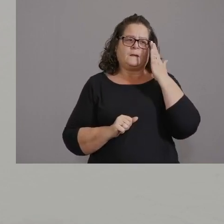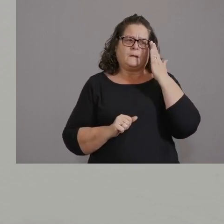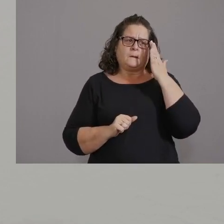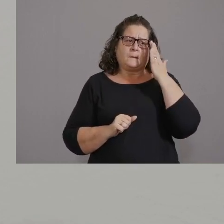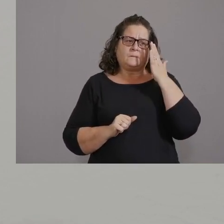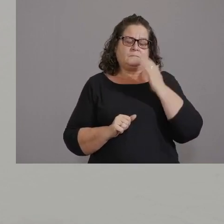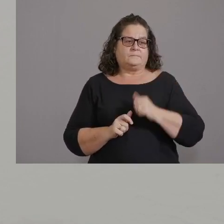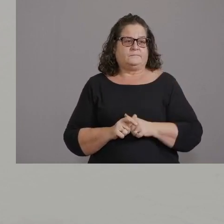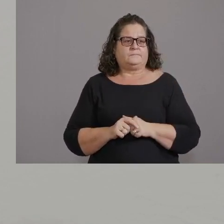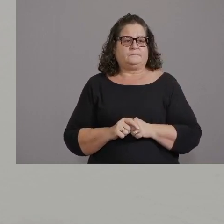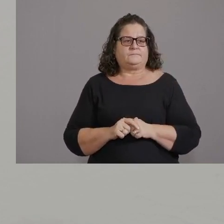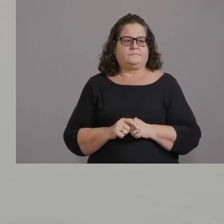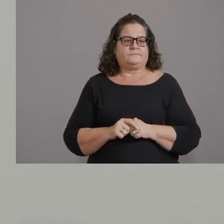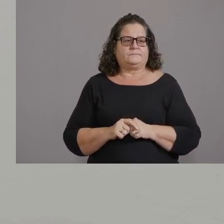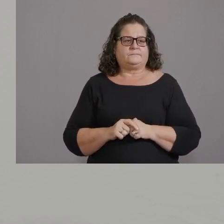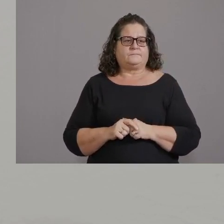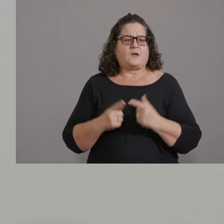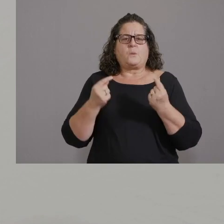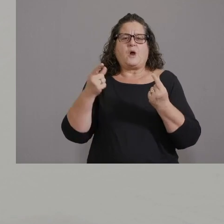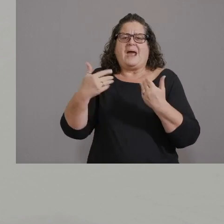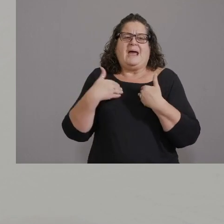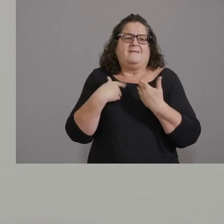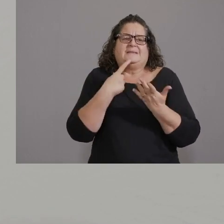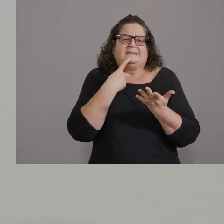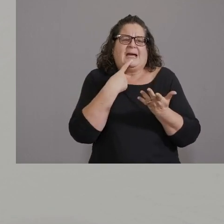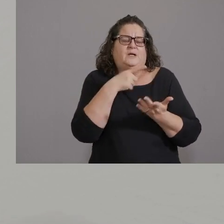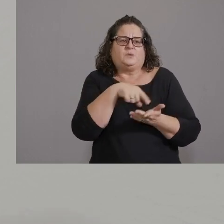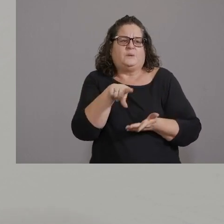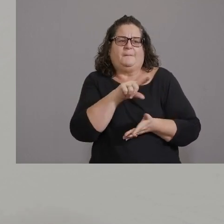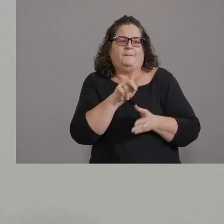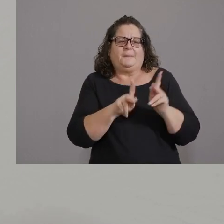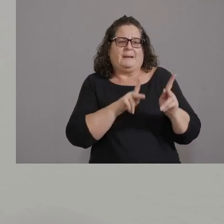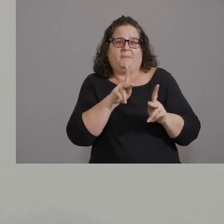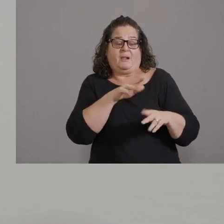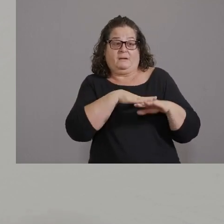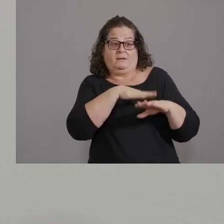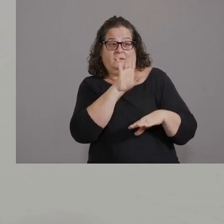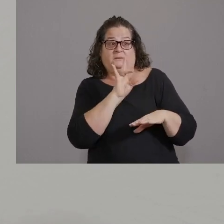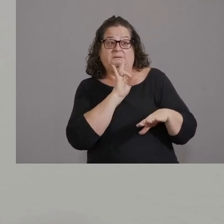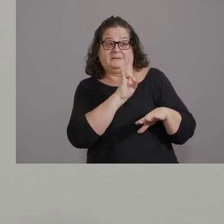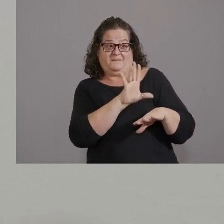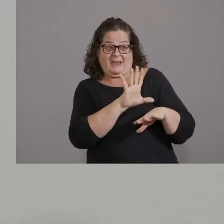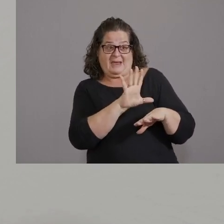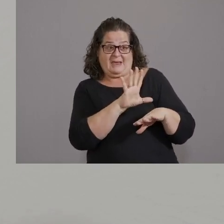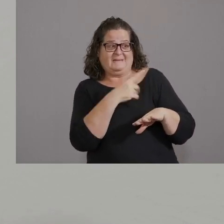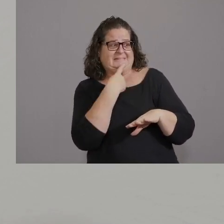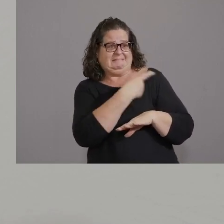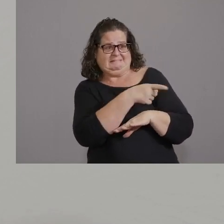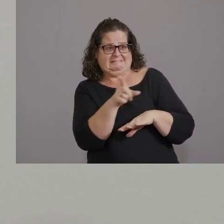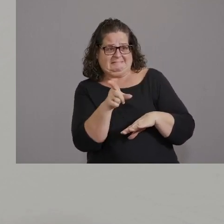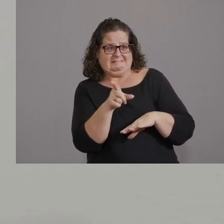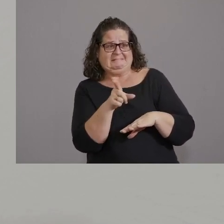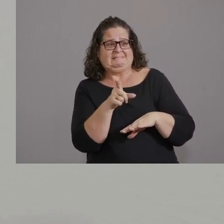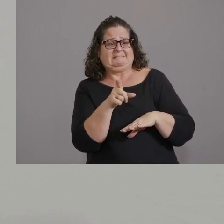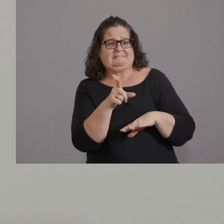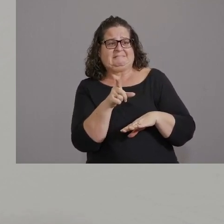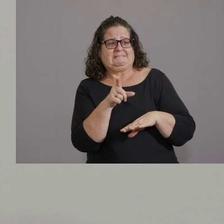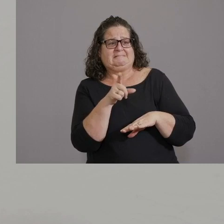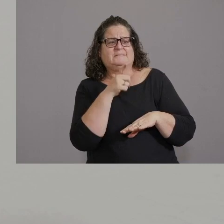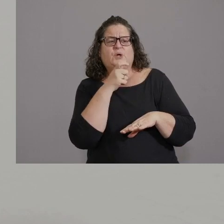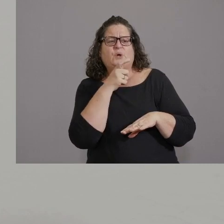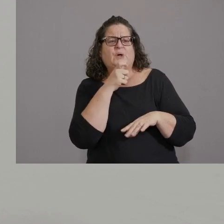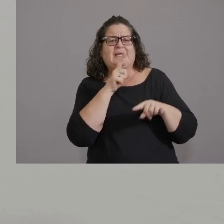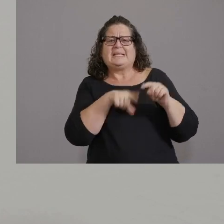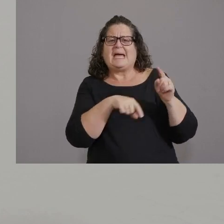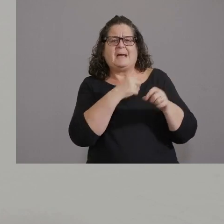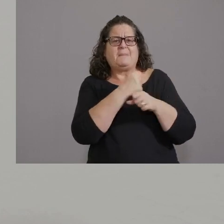might be 75 or older, but haven't been able to schedule an appointment and are frustrated that the threshold has been lowered